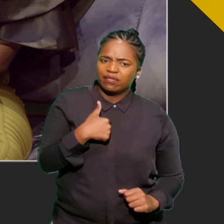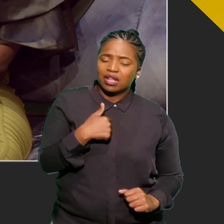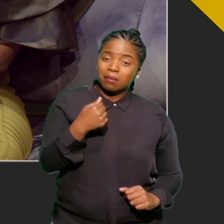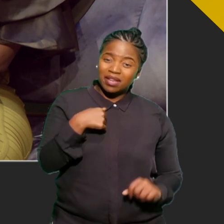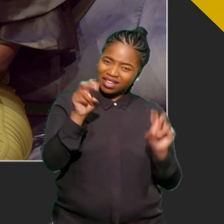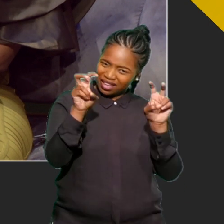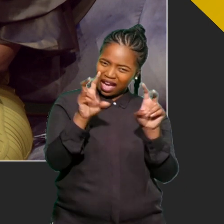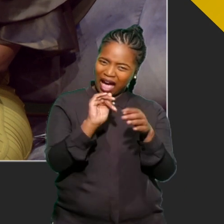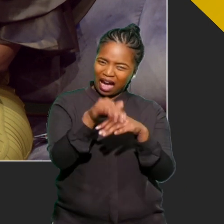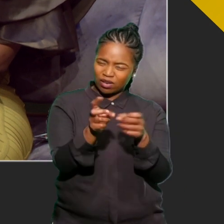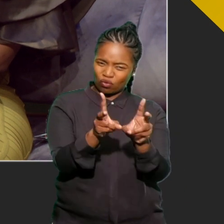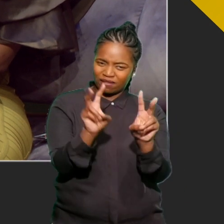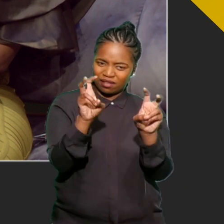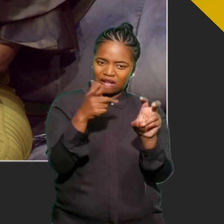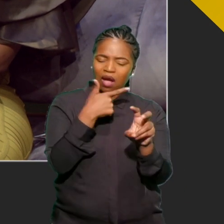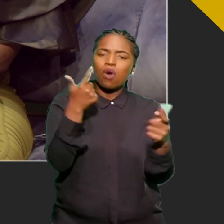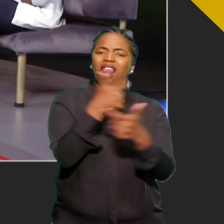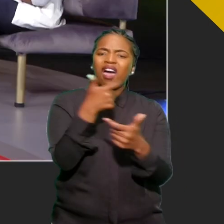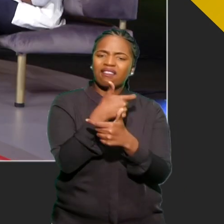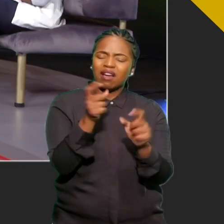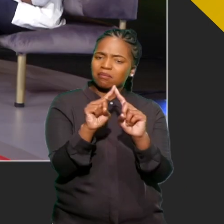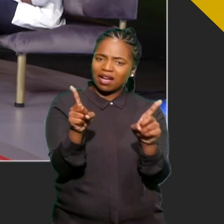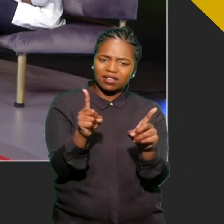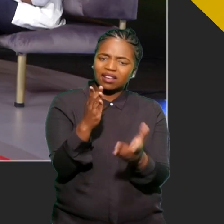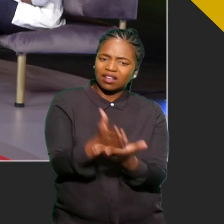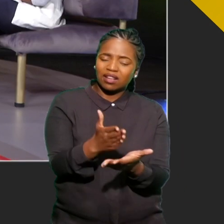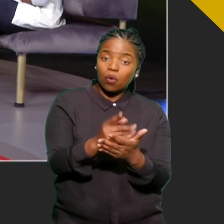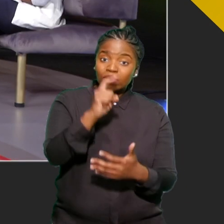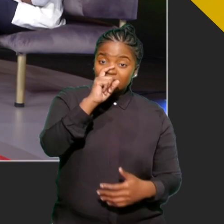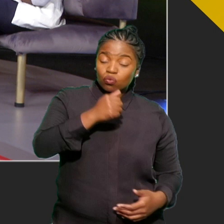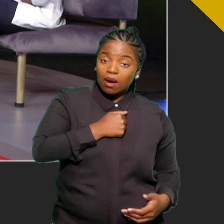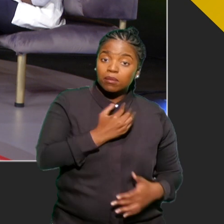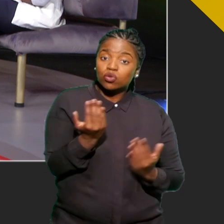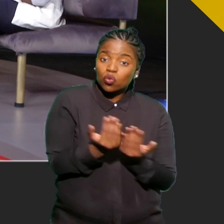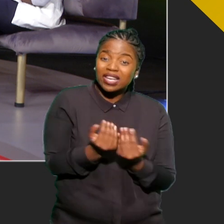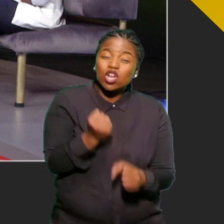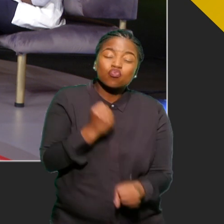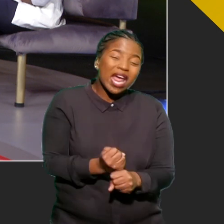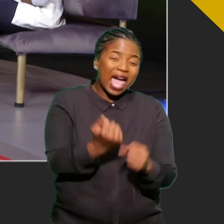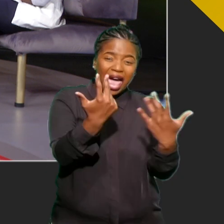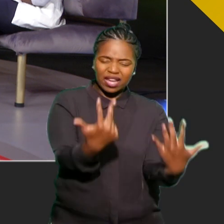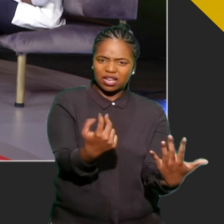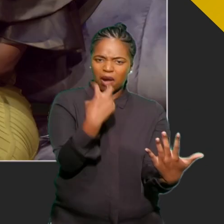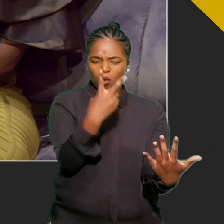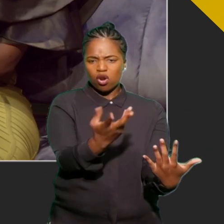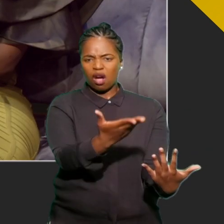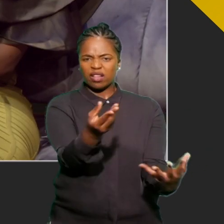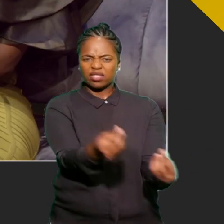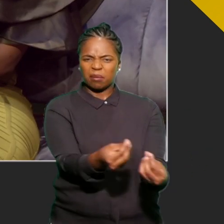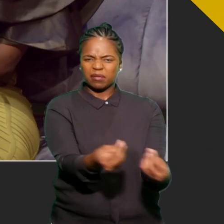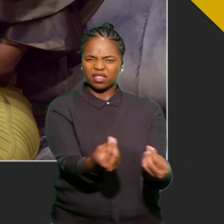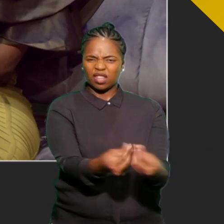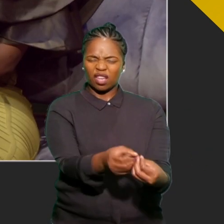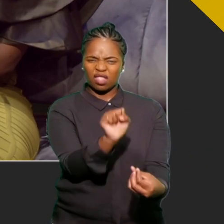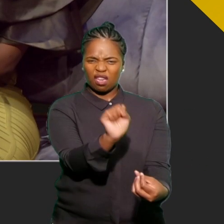12, this statement, Tina Sehega, but it is good to talk about a school in grade 8, Bambona as a piece of something, and